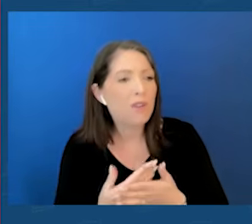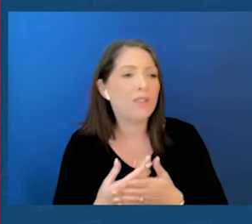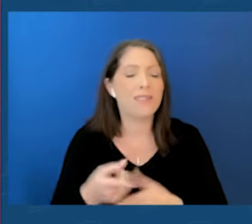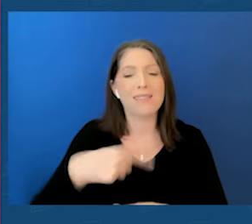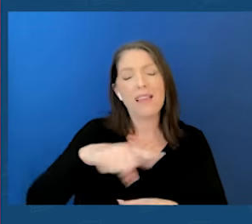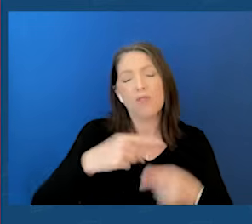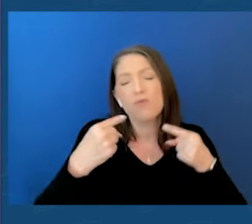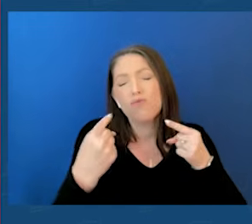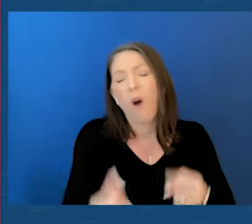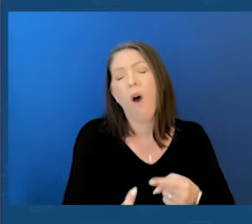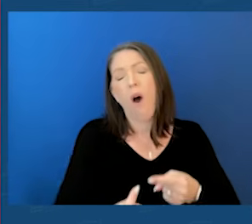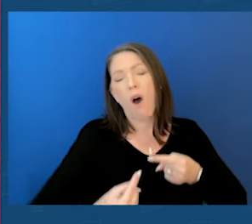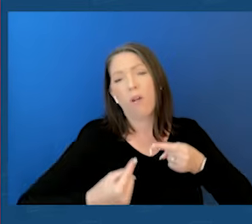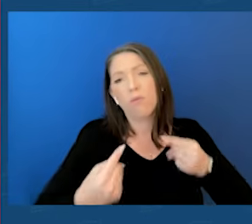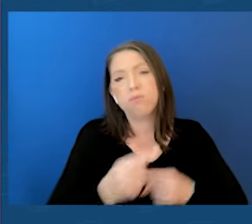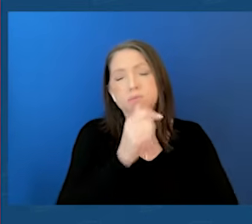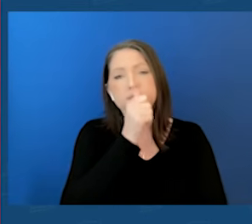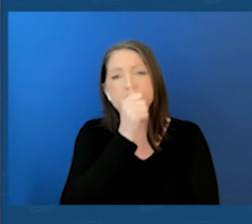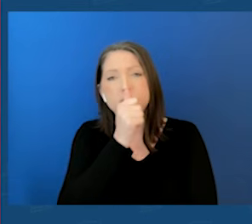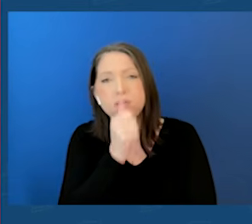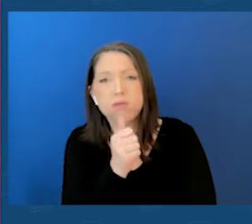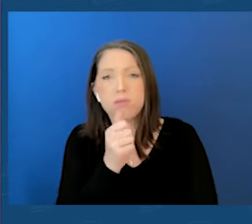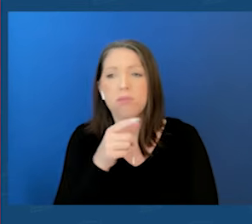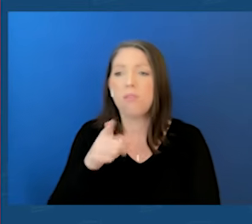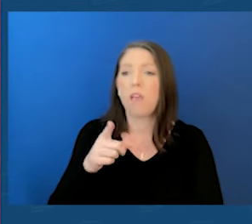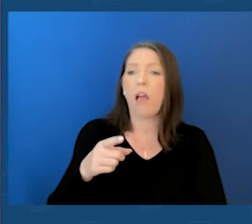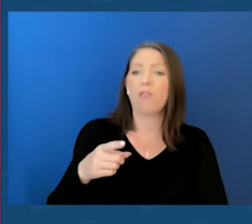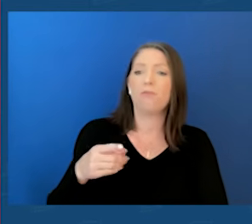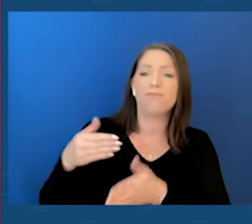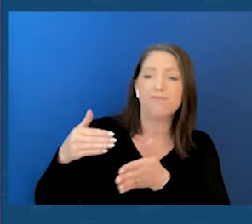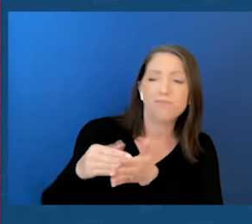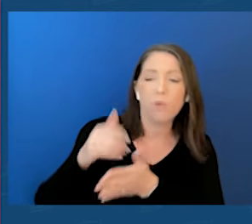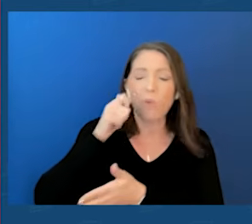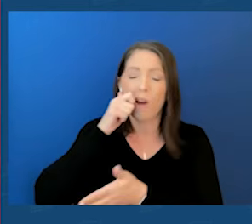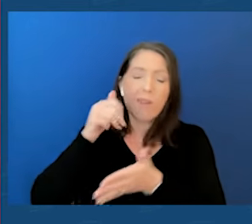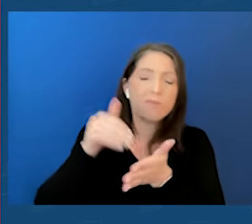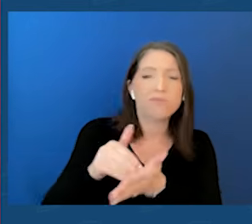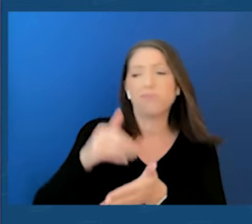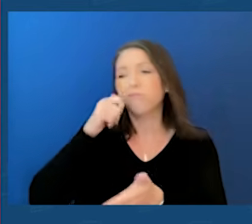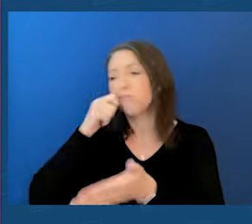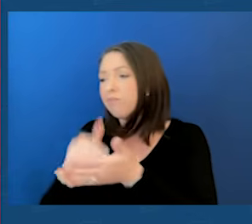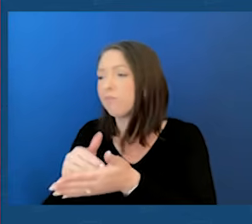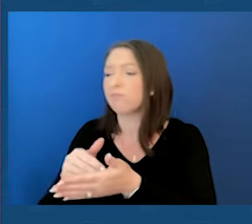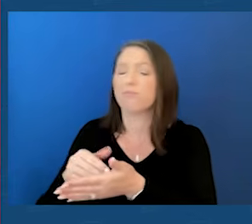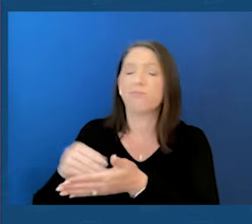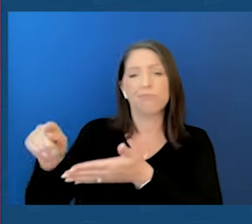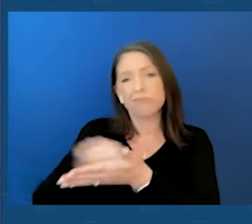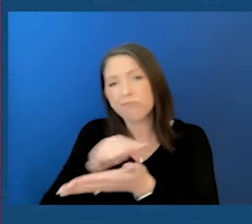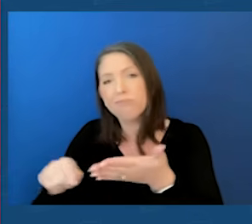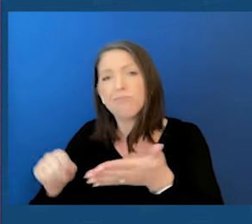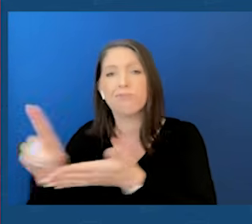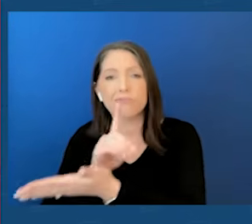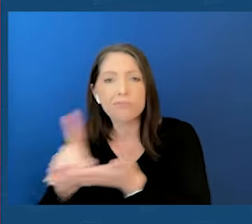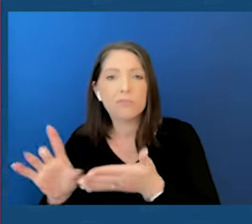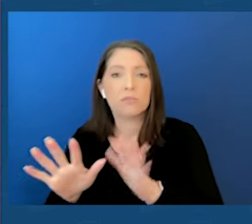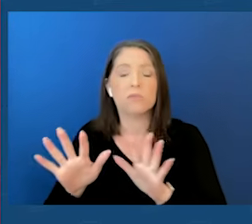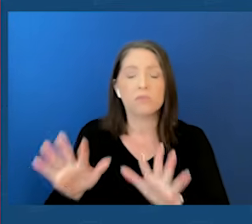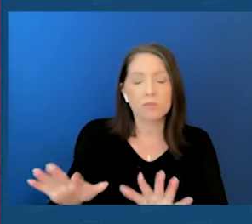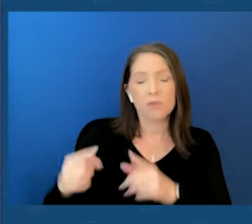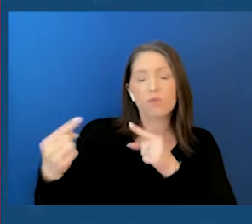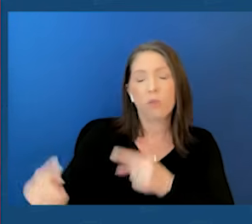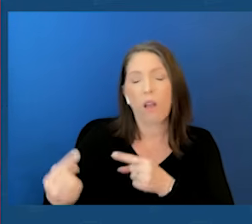indignities of racism. Now, if this committee can present a viable path